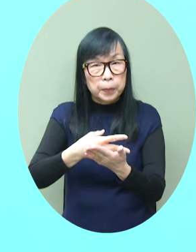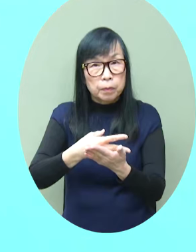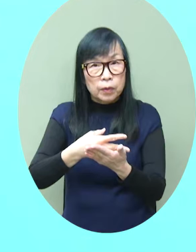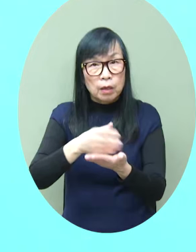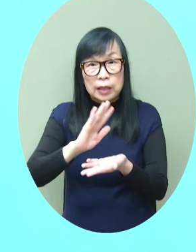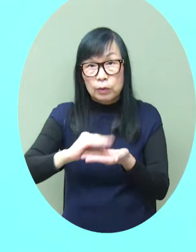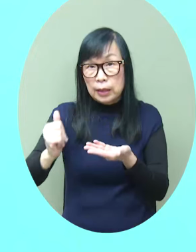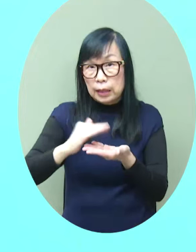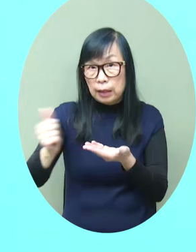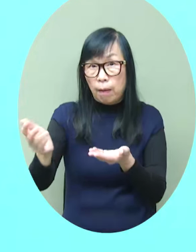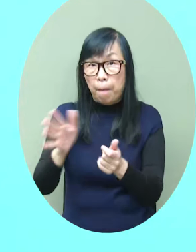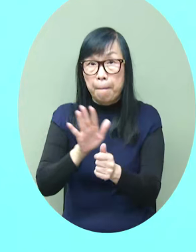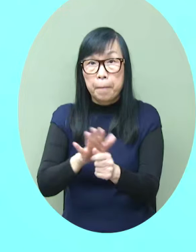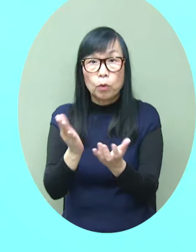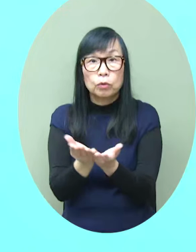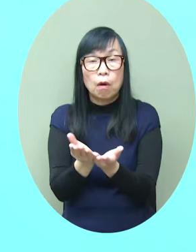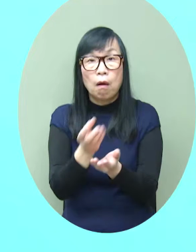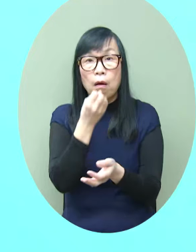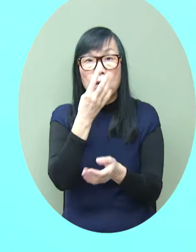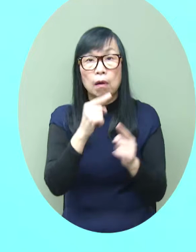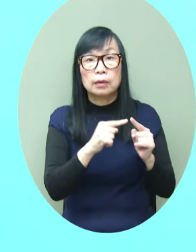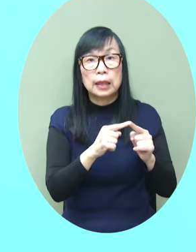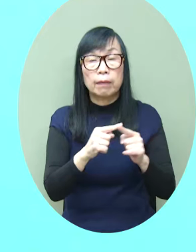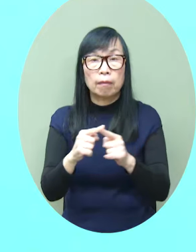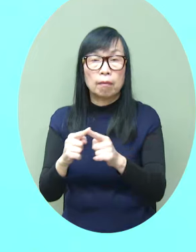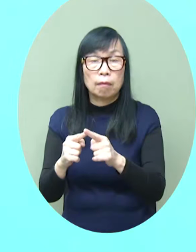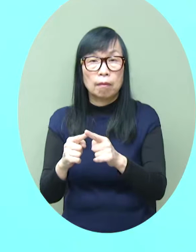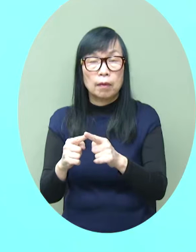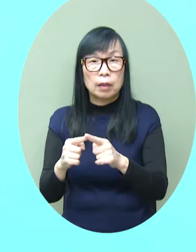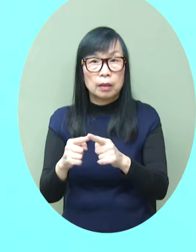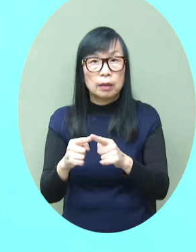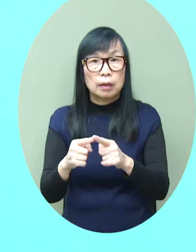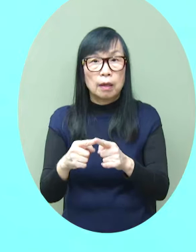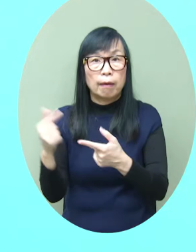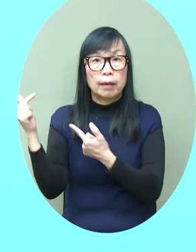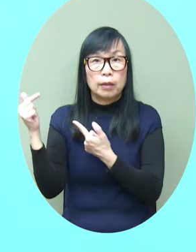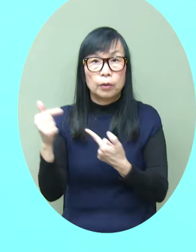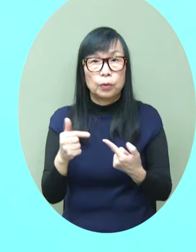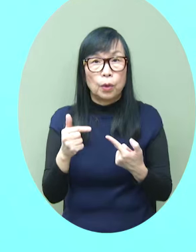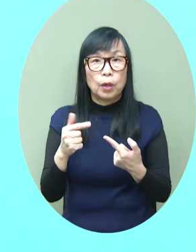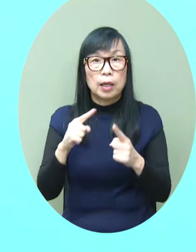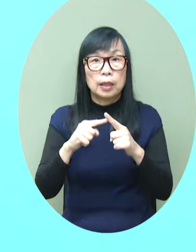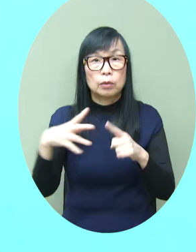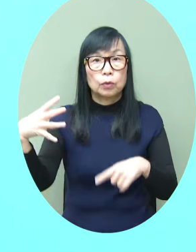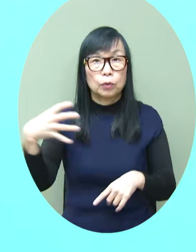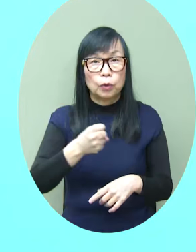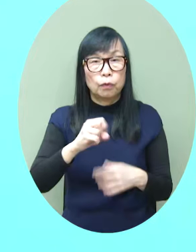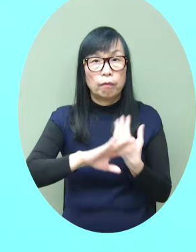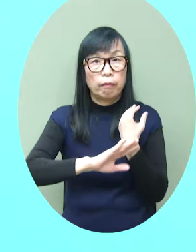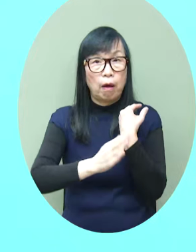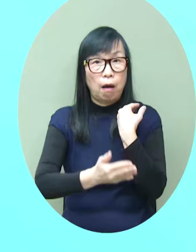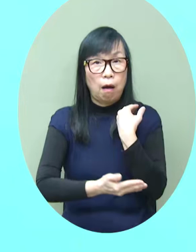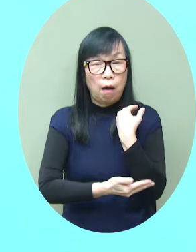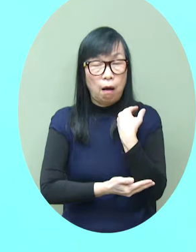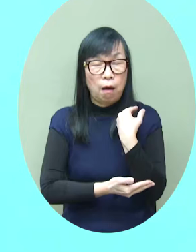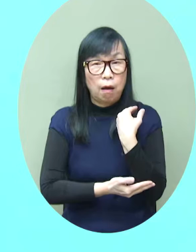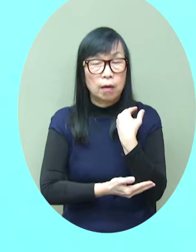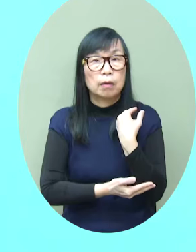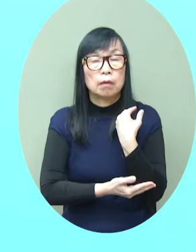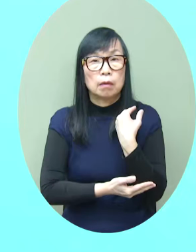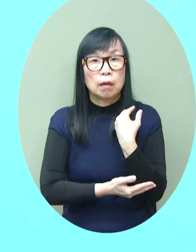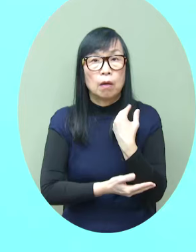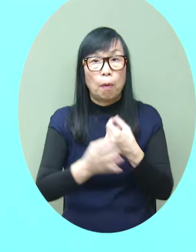enjoyed by people under the Bill of Rights Ordinance and also the various clauses in the